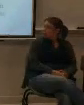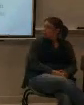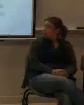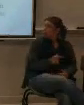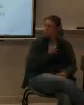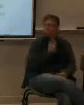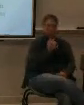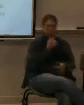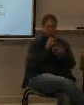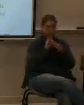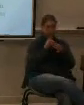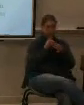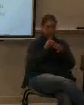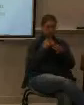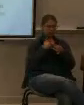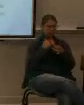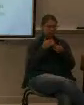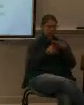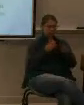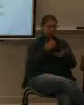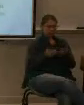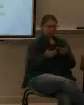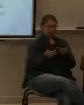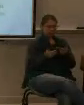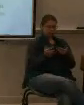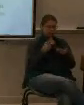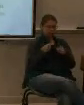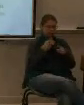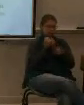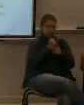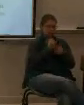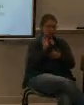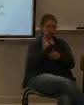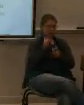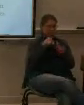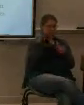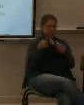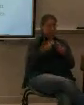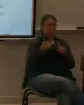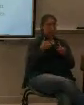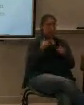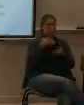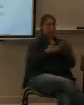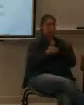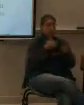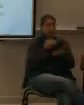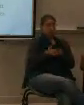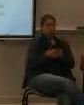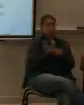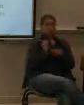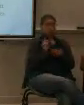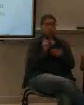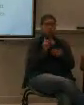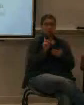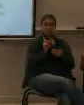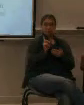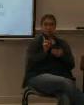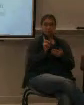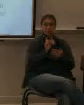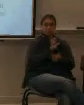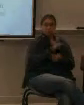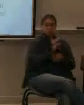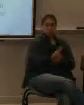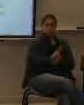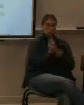I mentioned to you that there's a process, when I drew over the carbon cycle, I said there's a process where